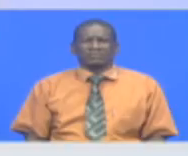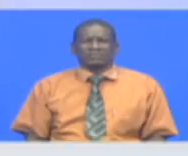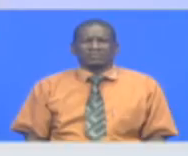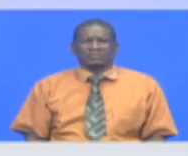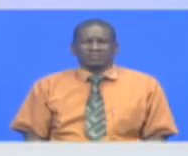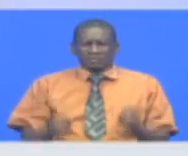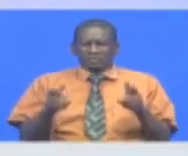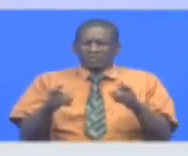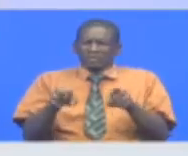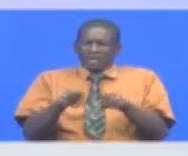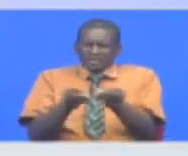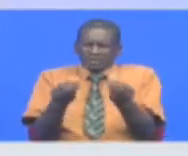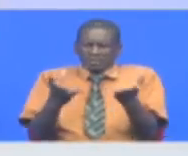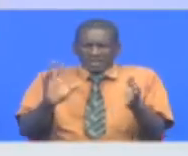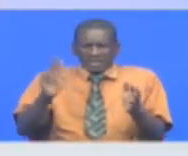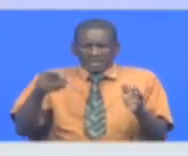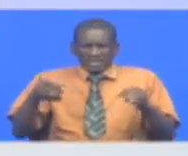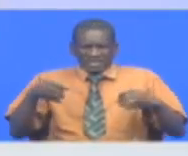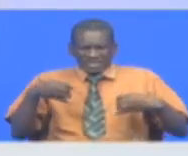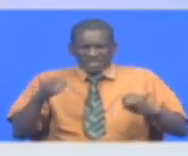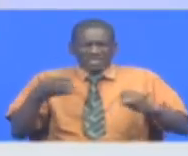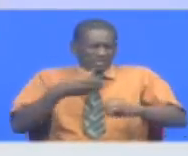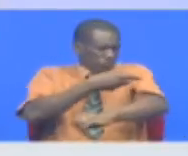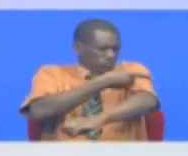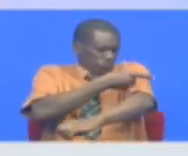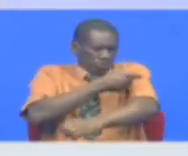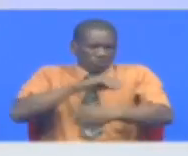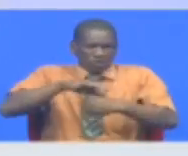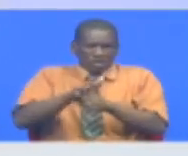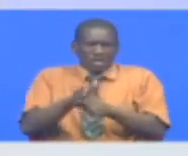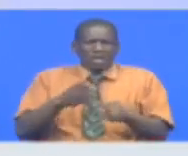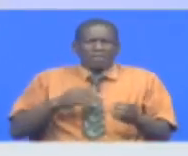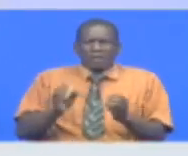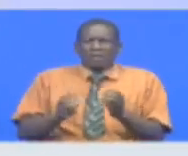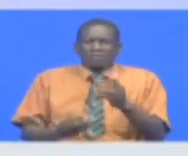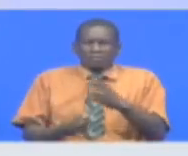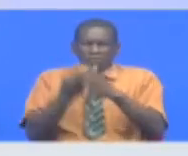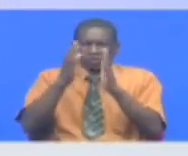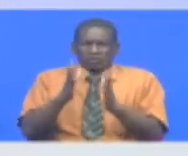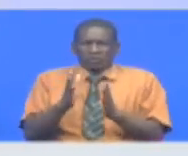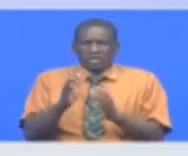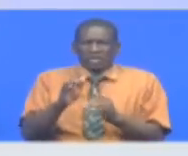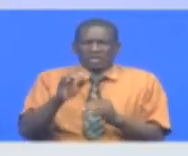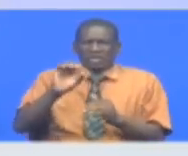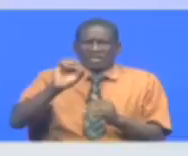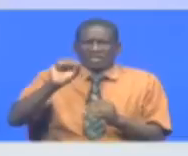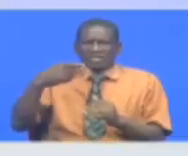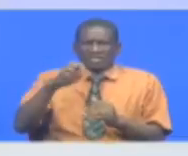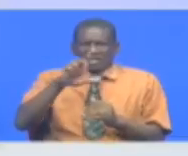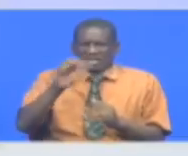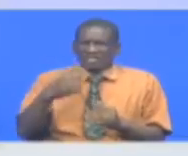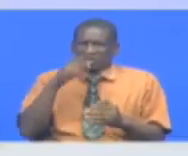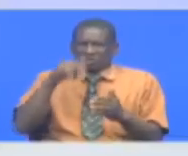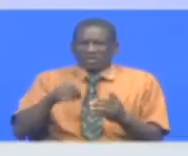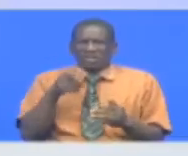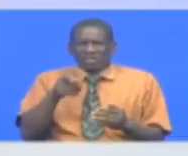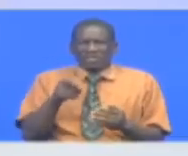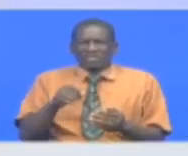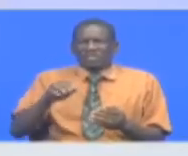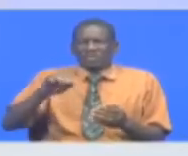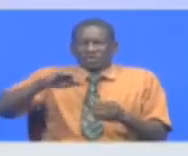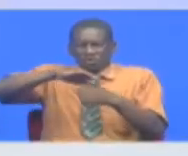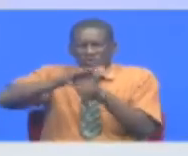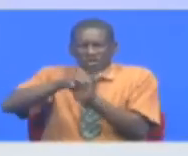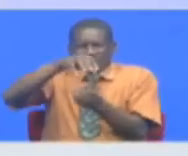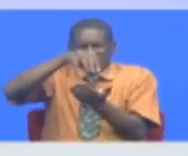As many Kenyans consider grabbing a jab, as my producer Sheila puts it, let's now see the latest on the coronavirus situation in Kenya. The